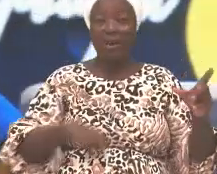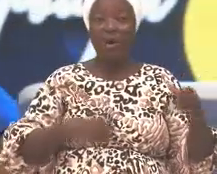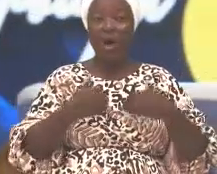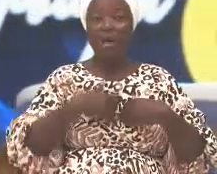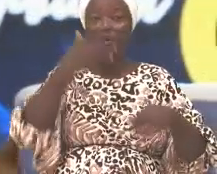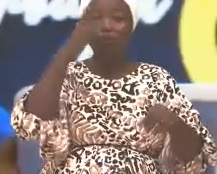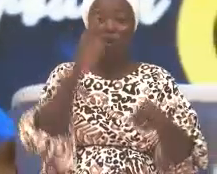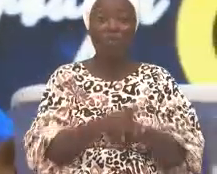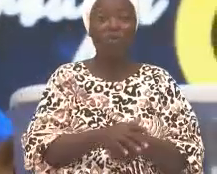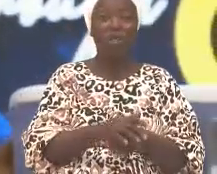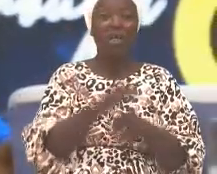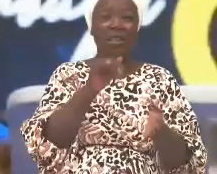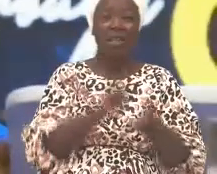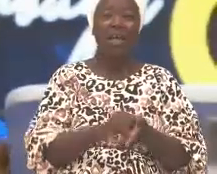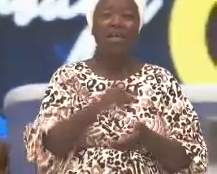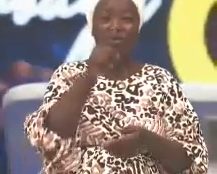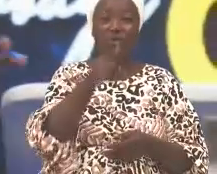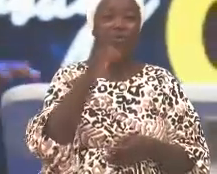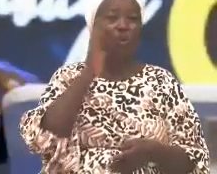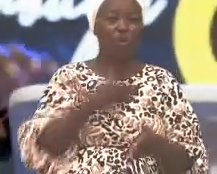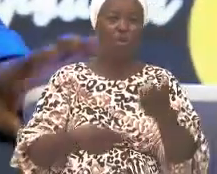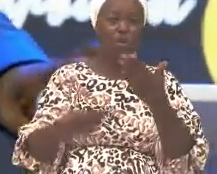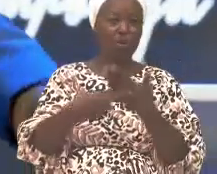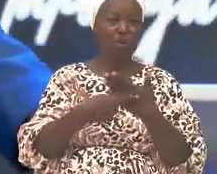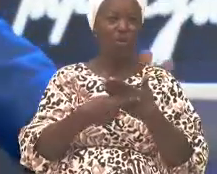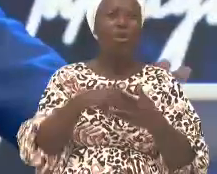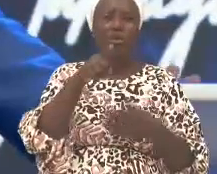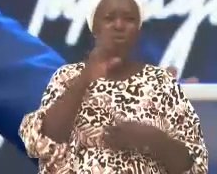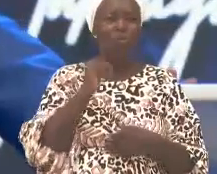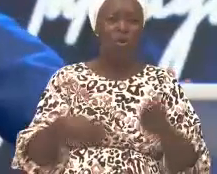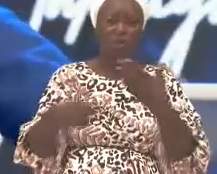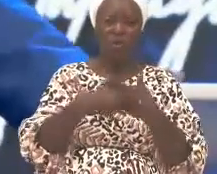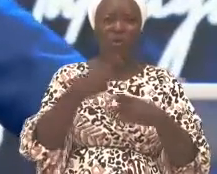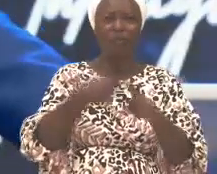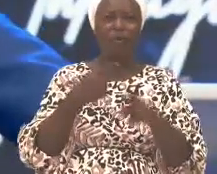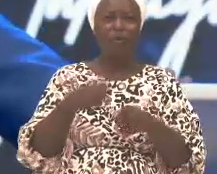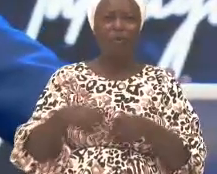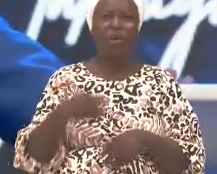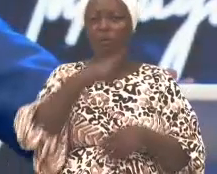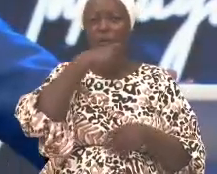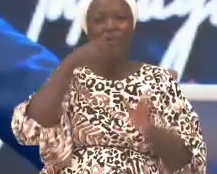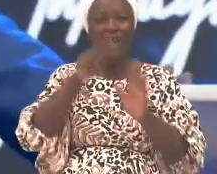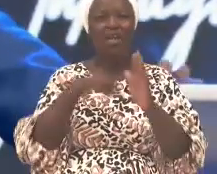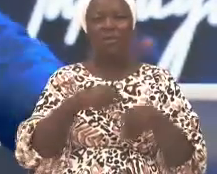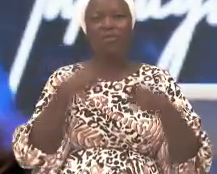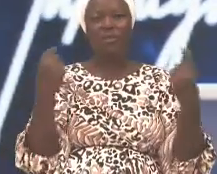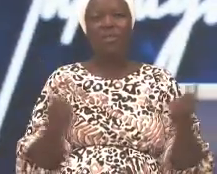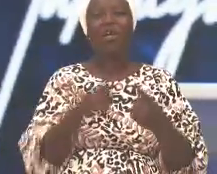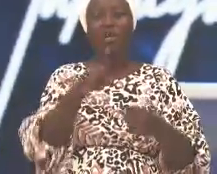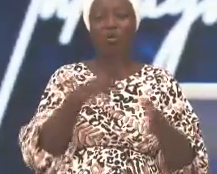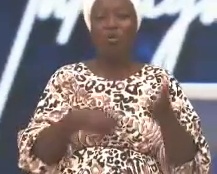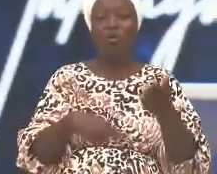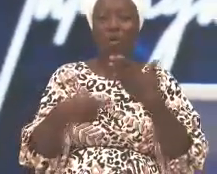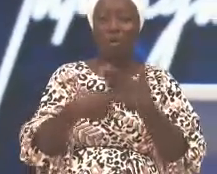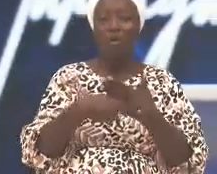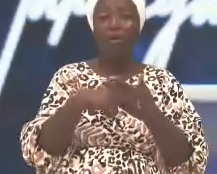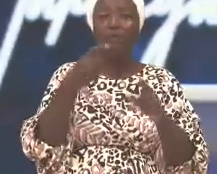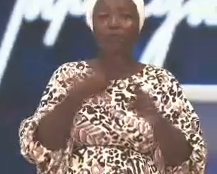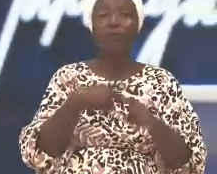that you will return. You return from the wilderness of sin. You return from